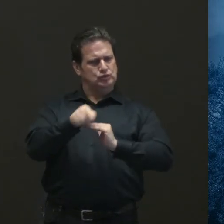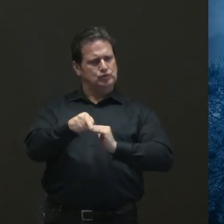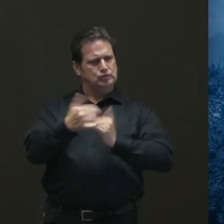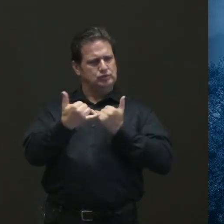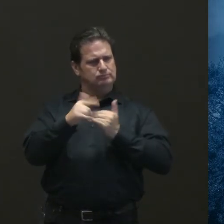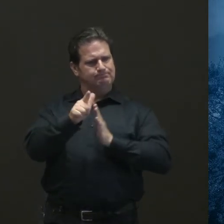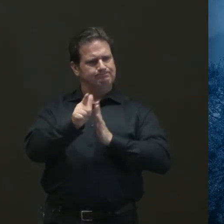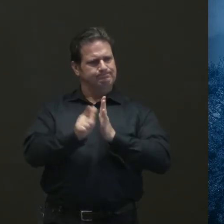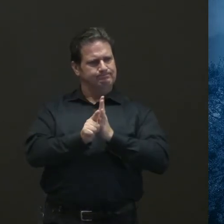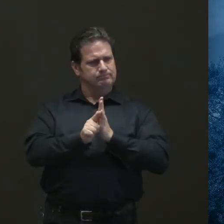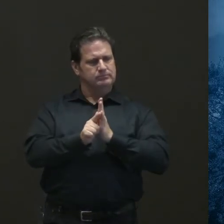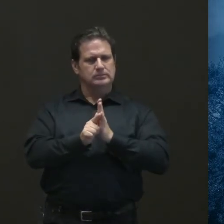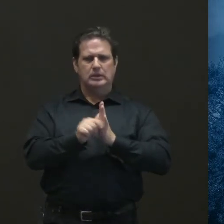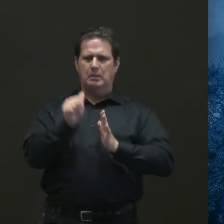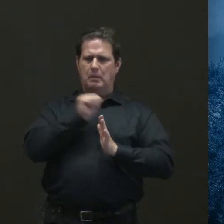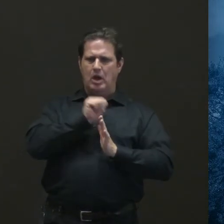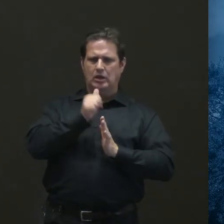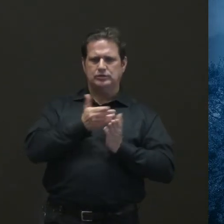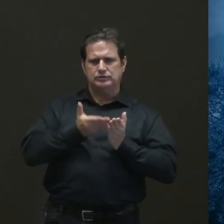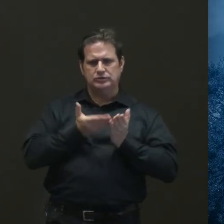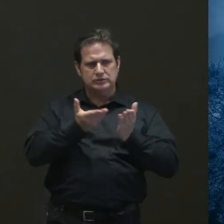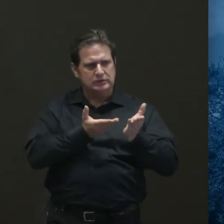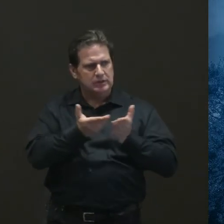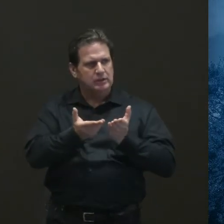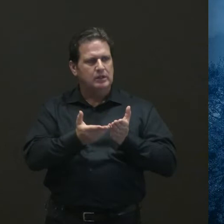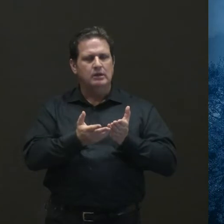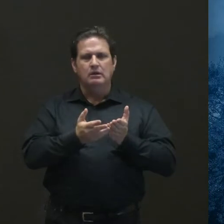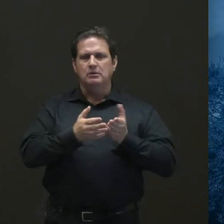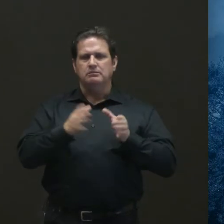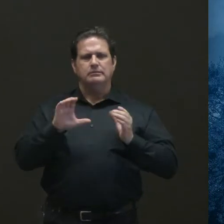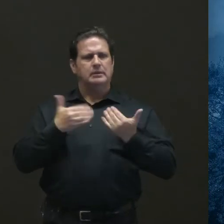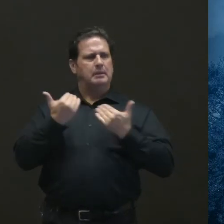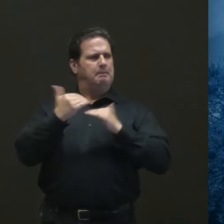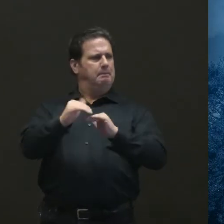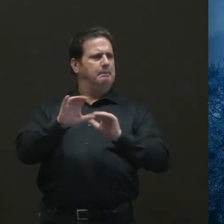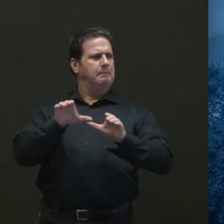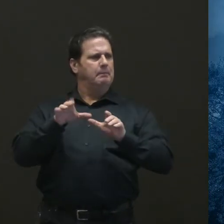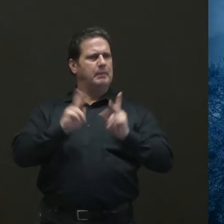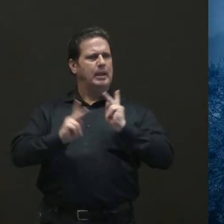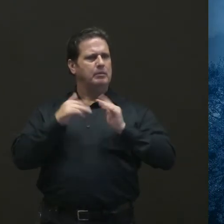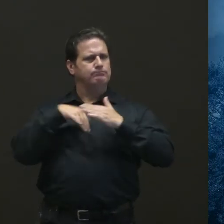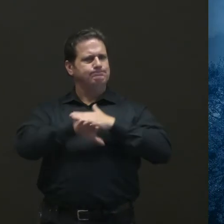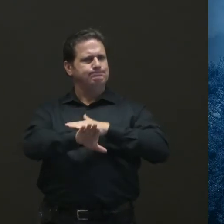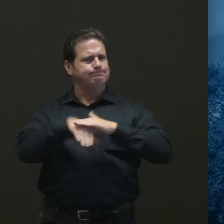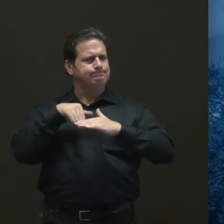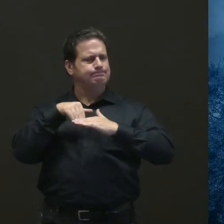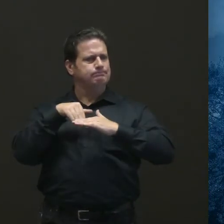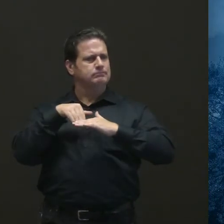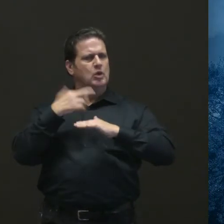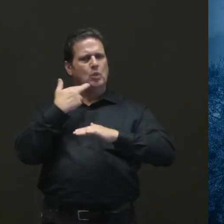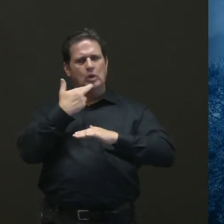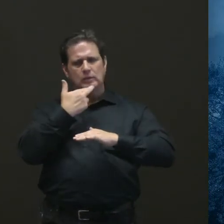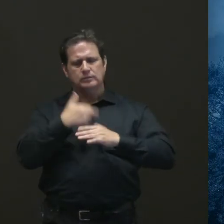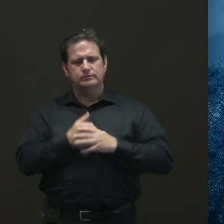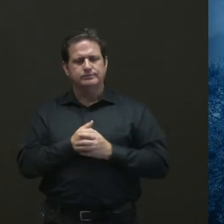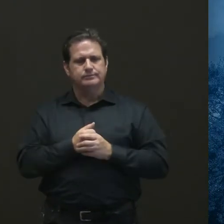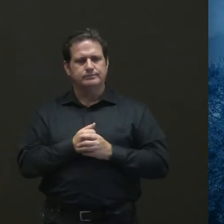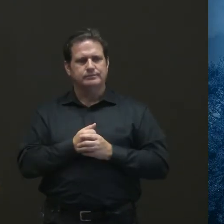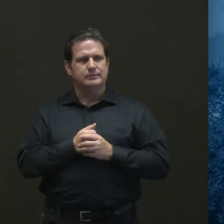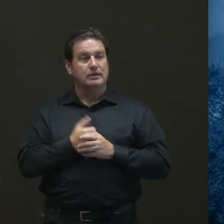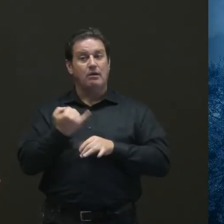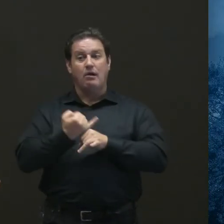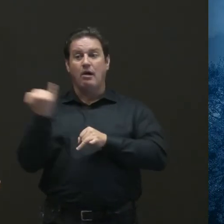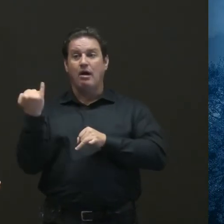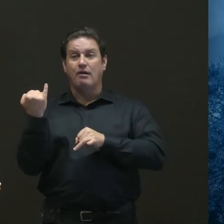terms of bar service, in terms of capacity of people in the restaurant at a given time. It's more